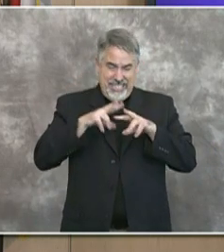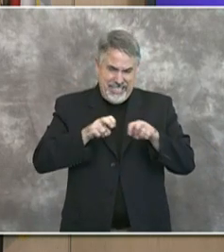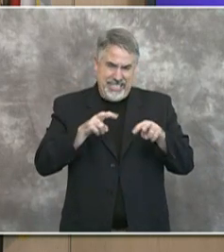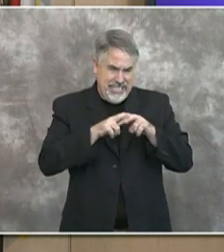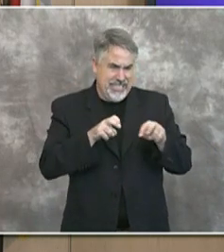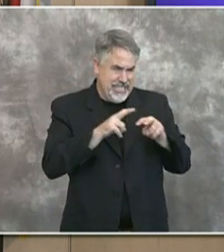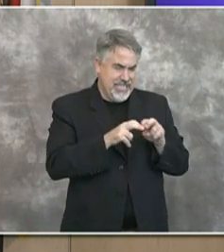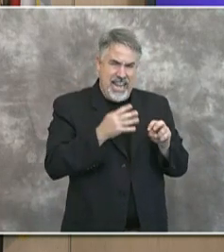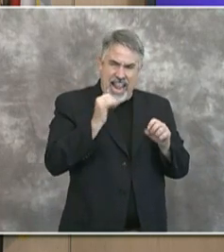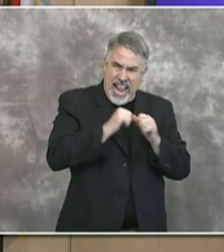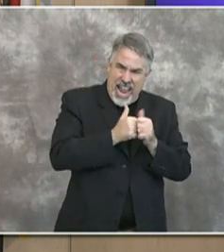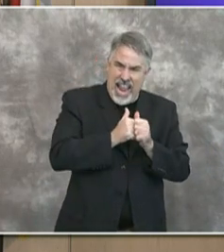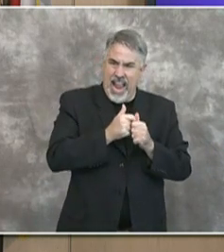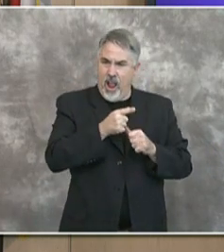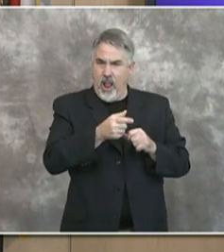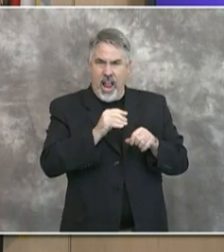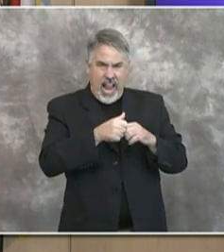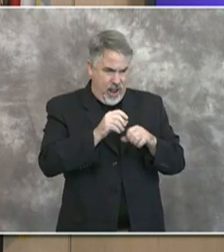infects people.